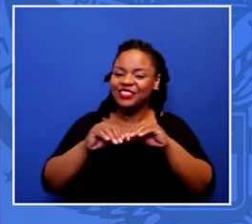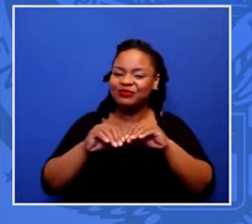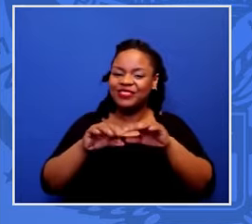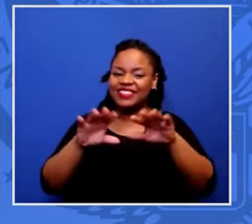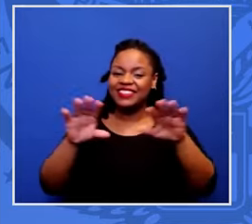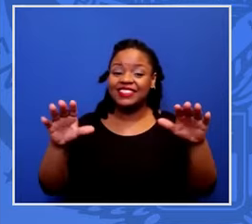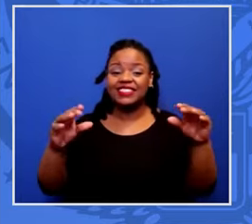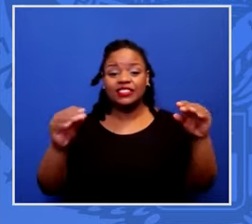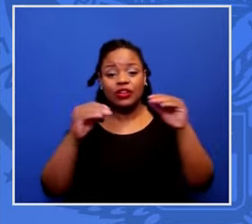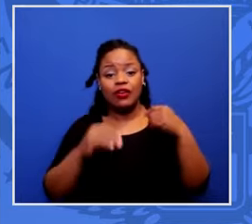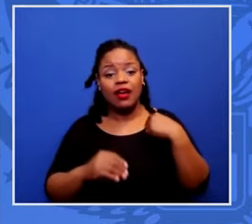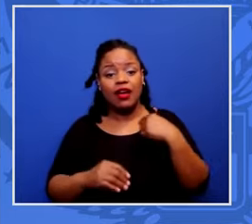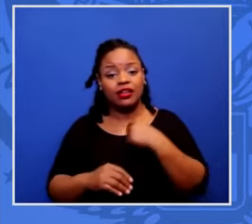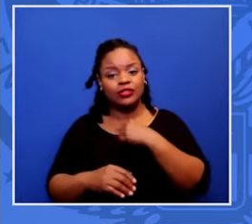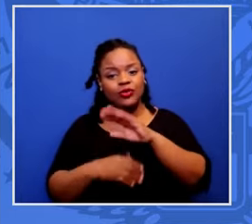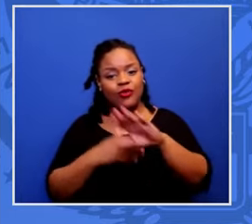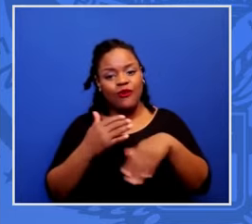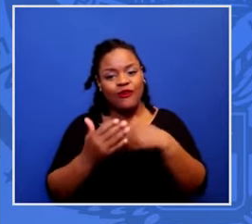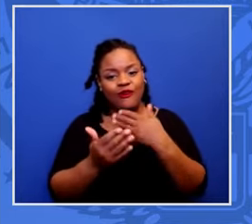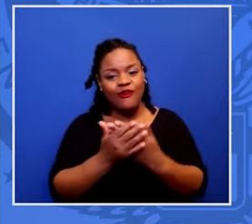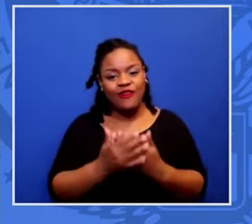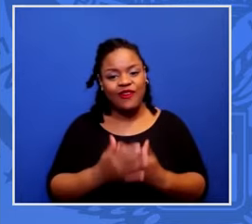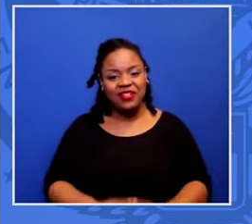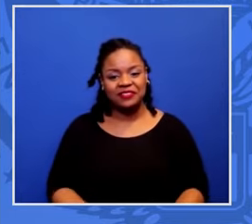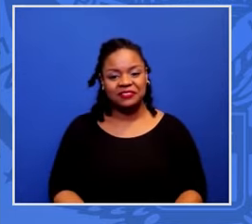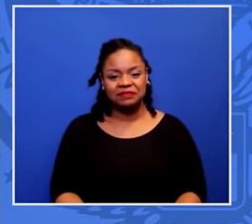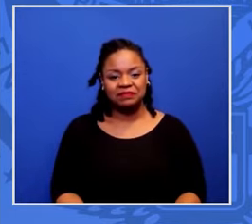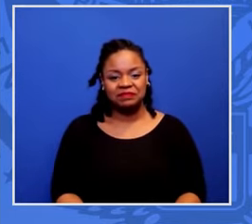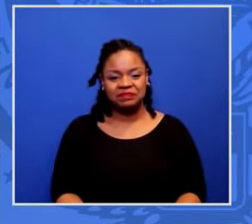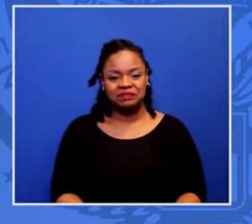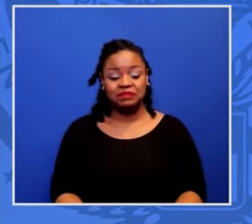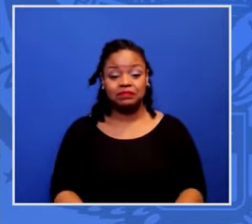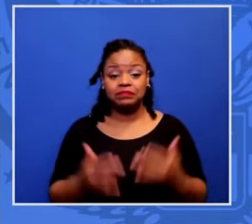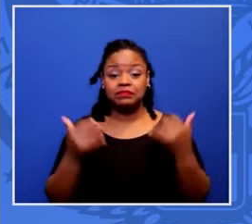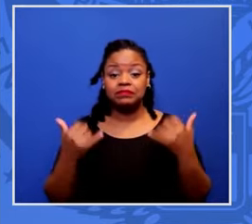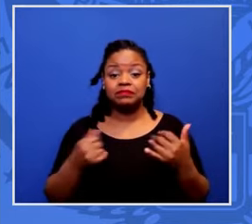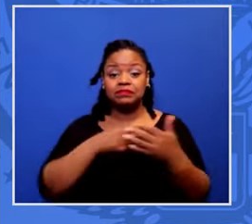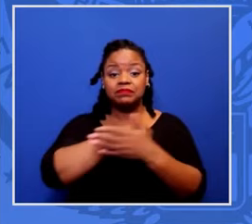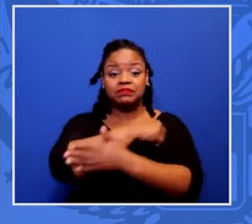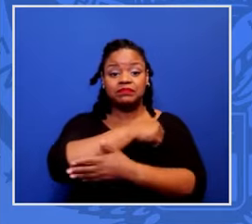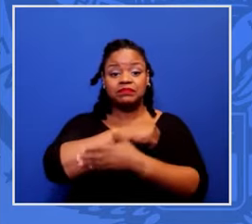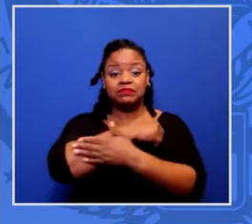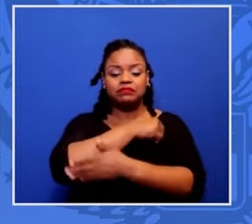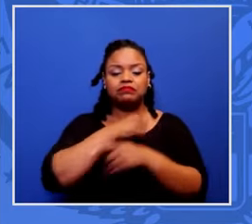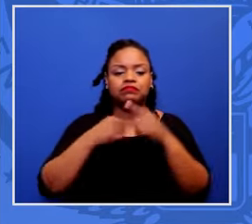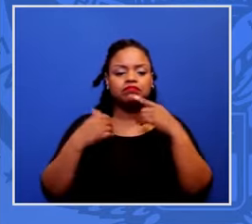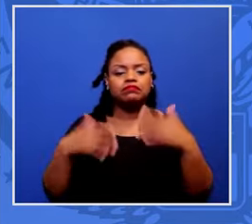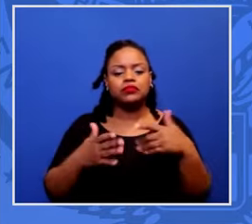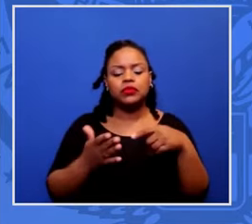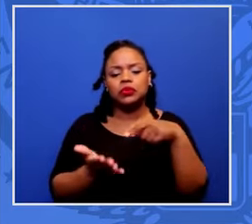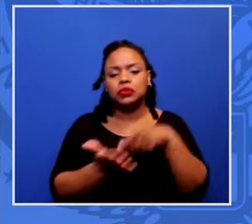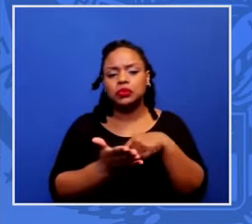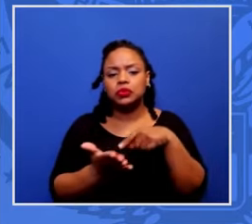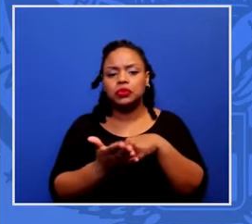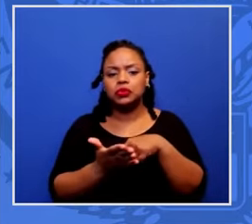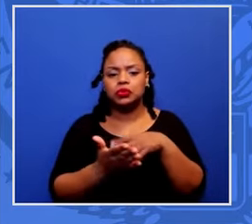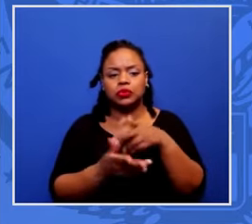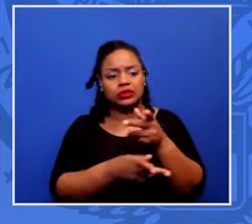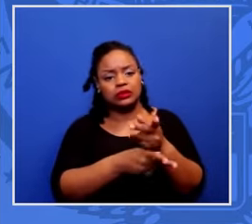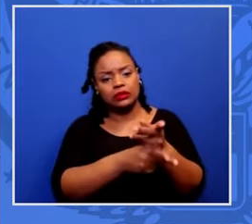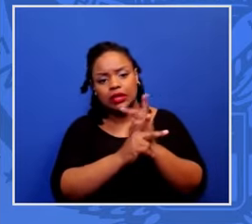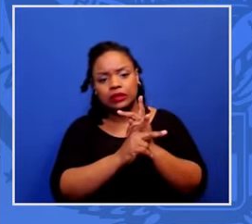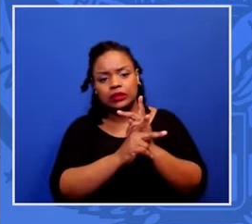This whole country owes teachers like you a debt of gratitude. You made an enormous sacrifice and you show so much